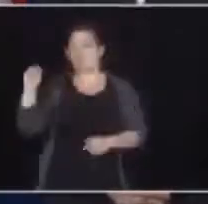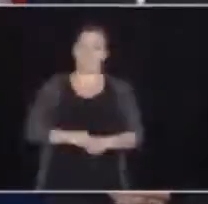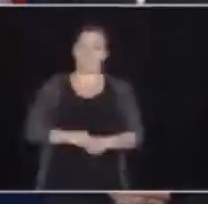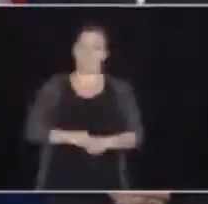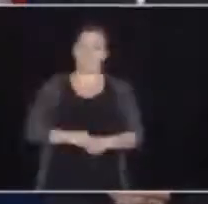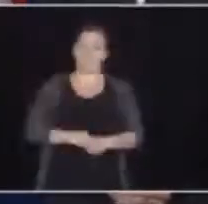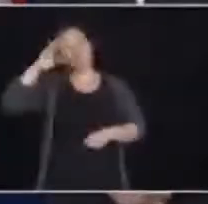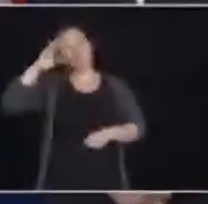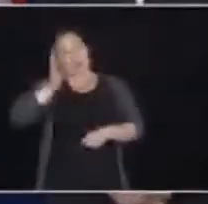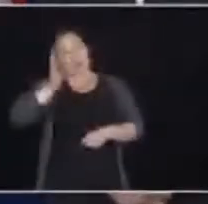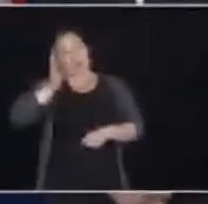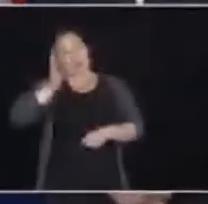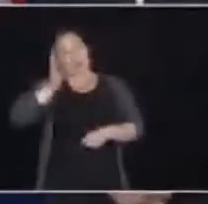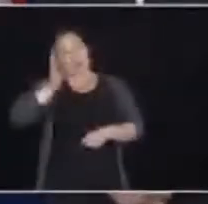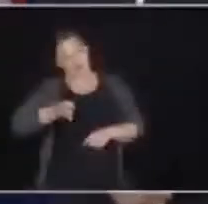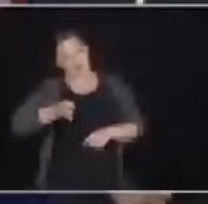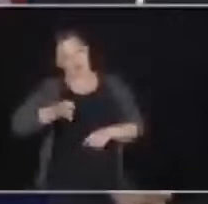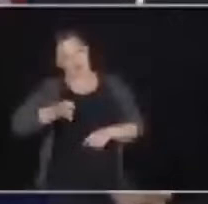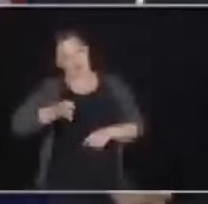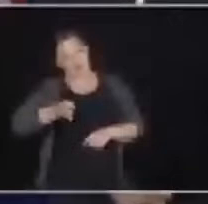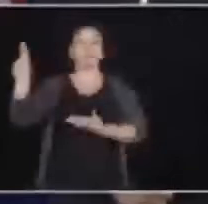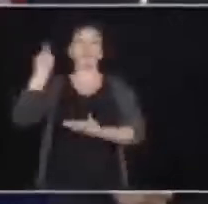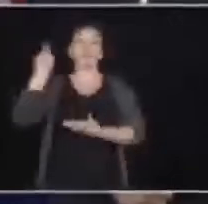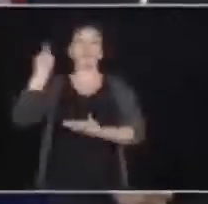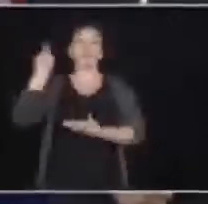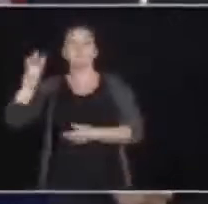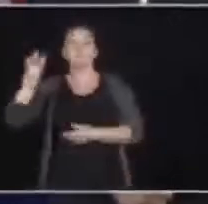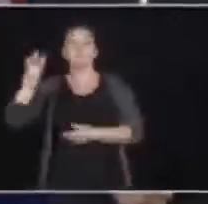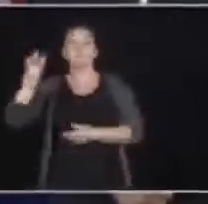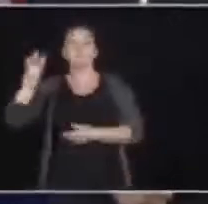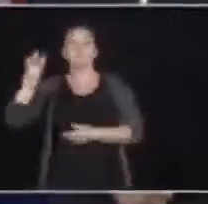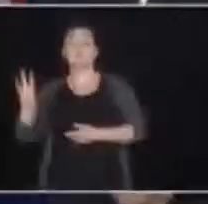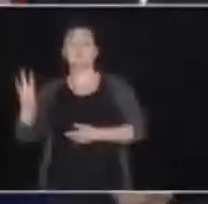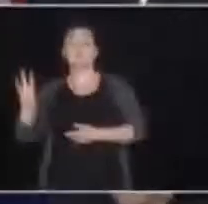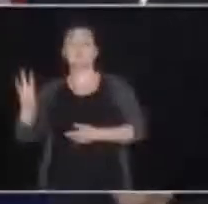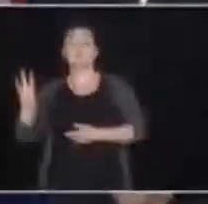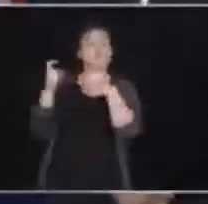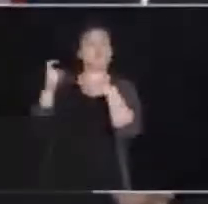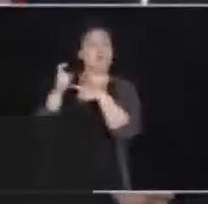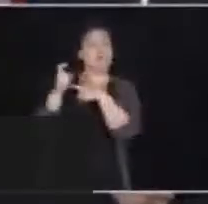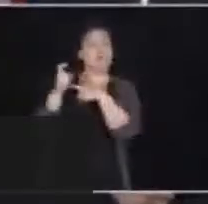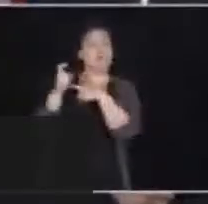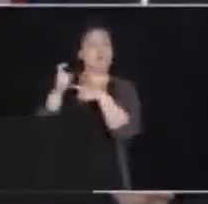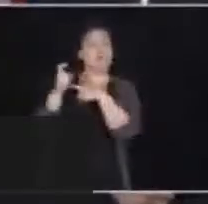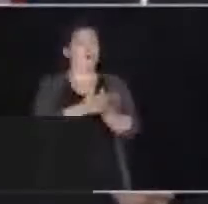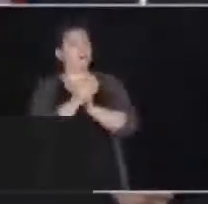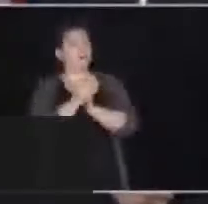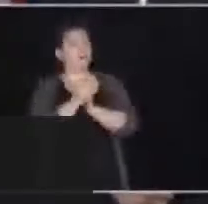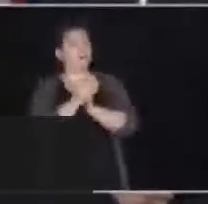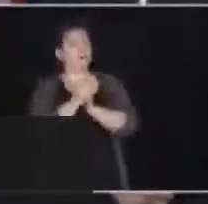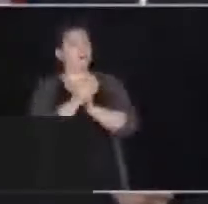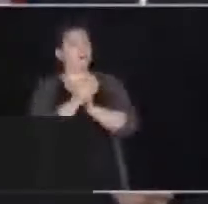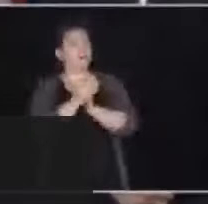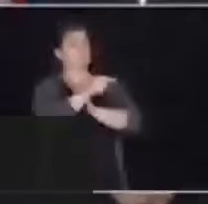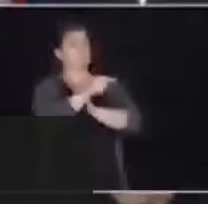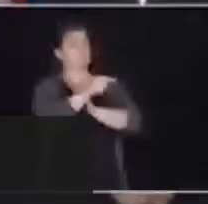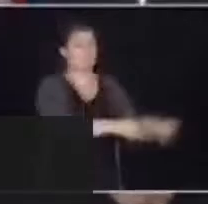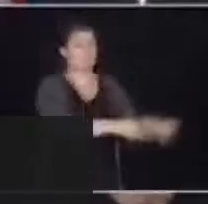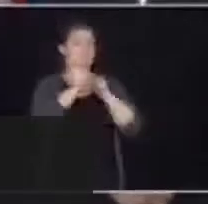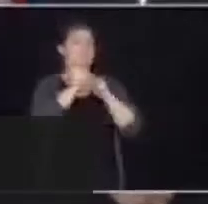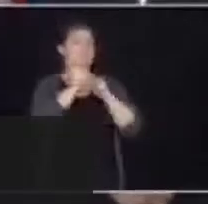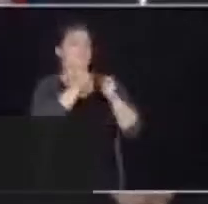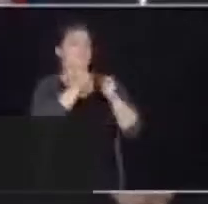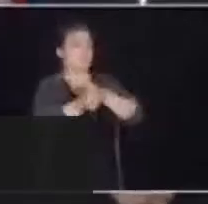Hi there. Last week, Windsor-Essex officials asked the province to take on the coordination of the response to outbreaks at farms in Essex